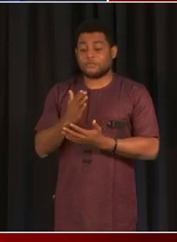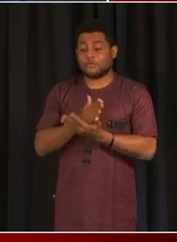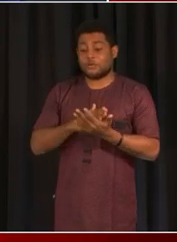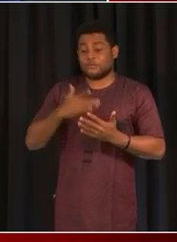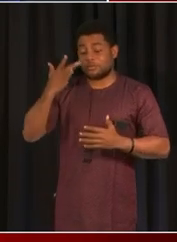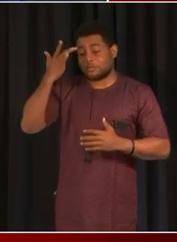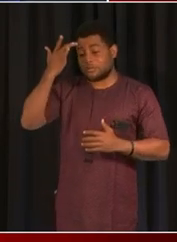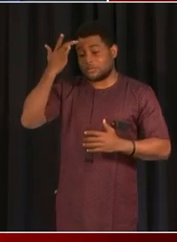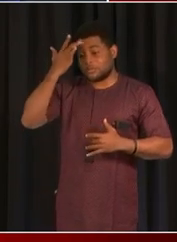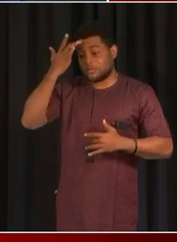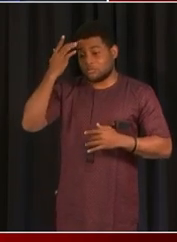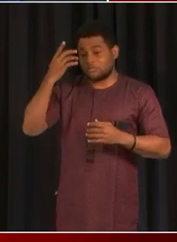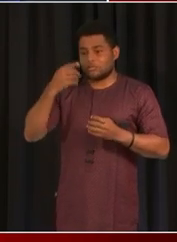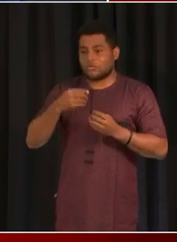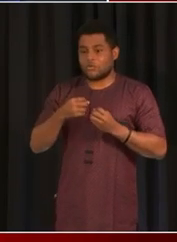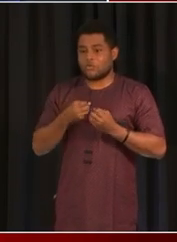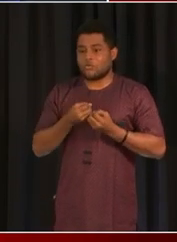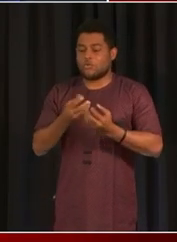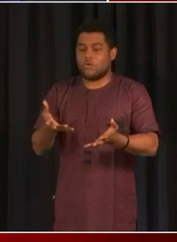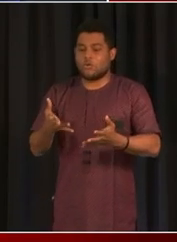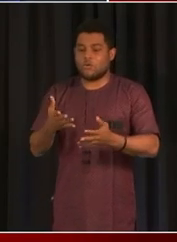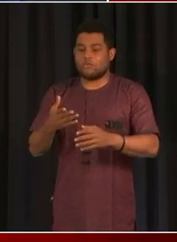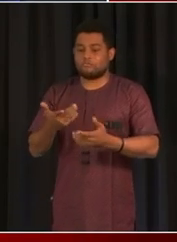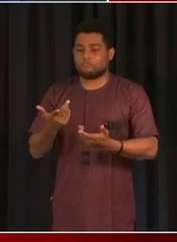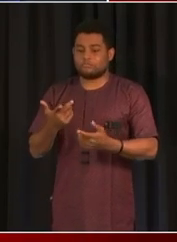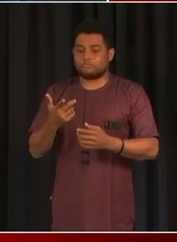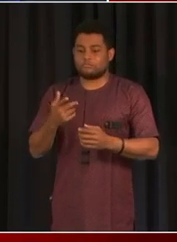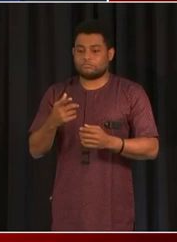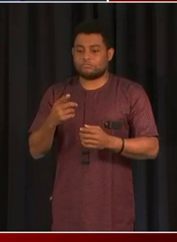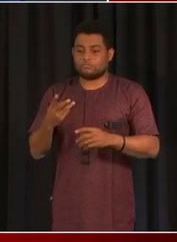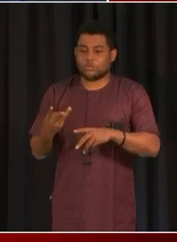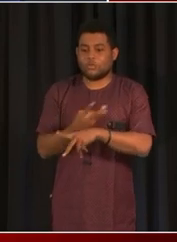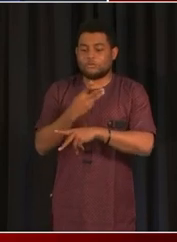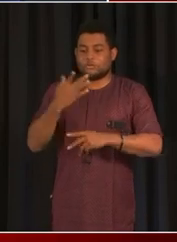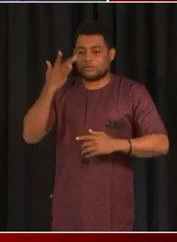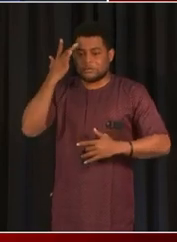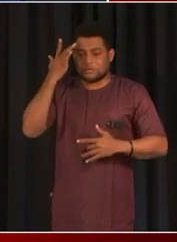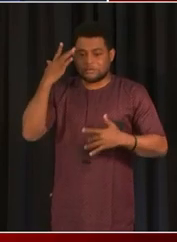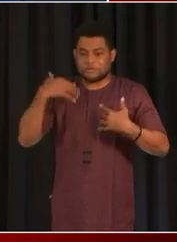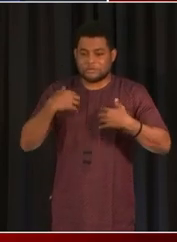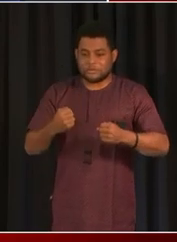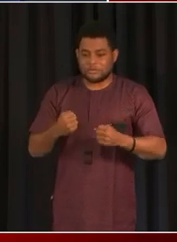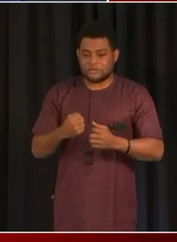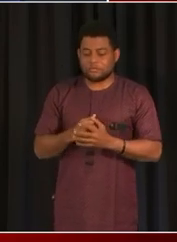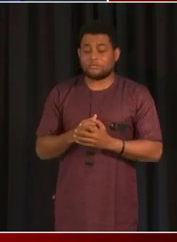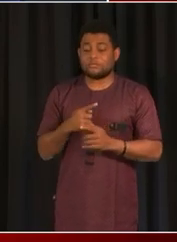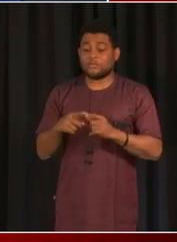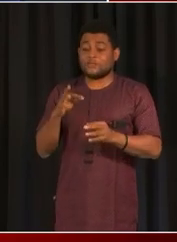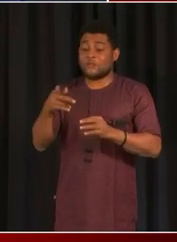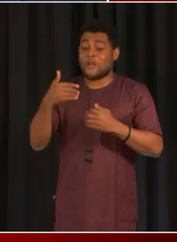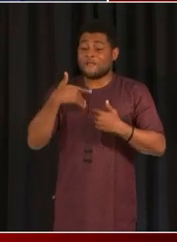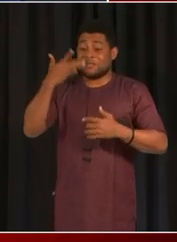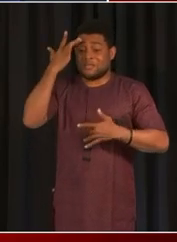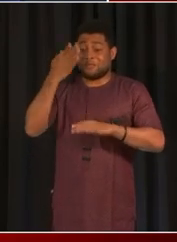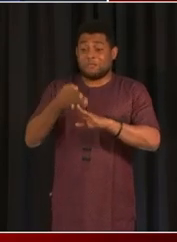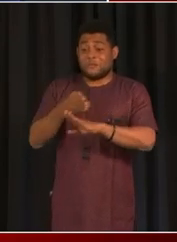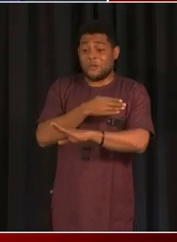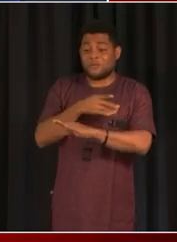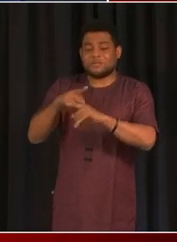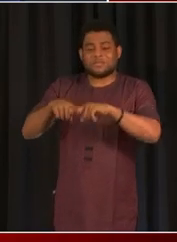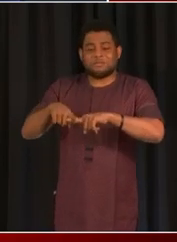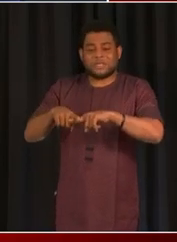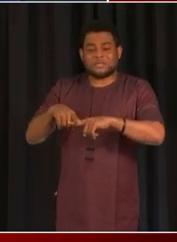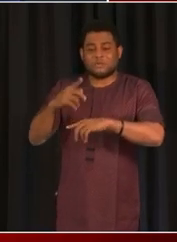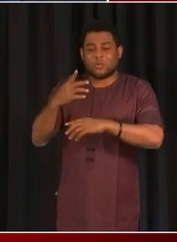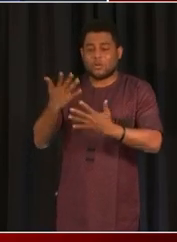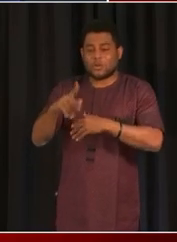someone having just a chronic disease and being a breakthrough case would have to depend on what those conditions are. Our ability to